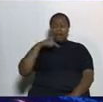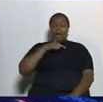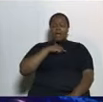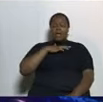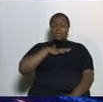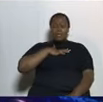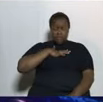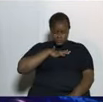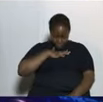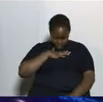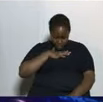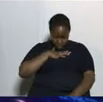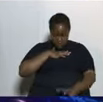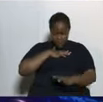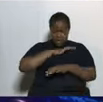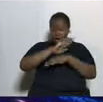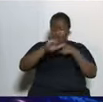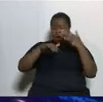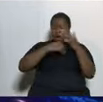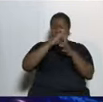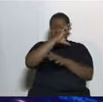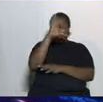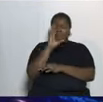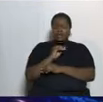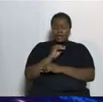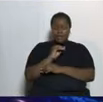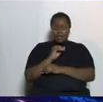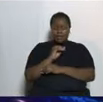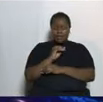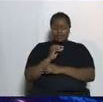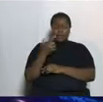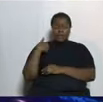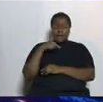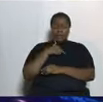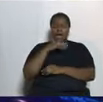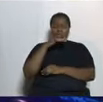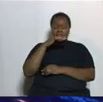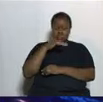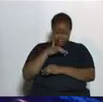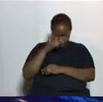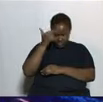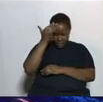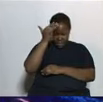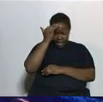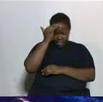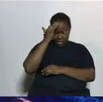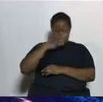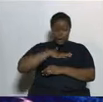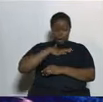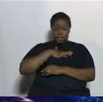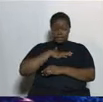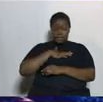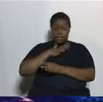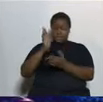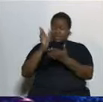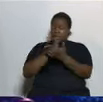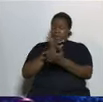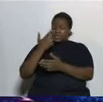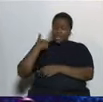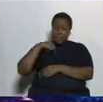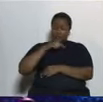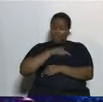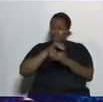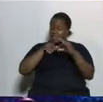vichwa vyetu. All across Africa. Afrika nzima. We're bowing our heads to. Tunashusha vichwa vyetu chini. Some of us are outside